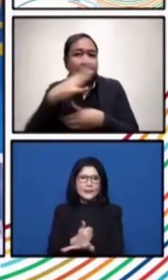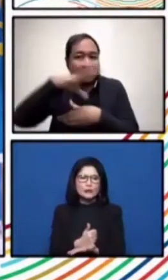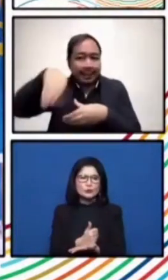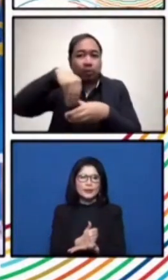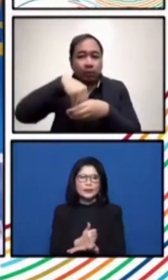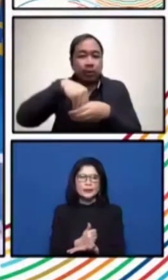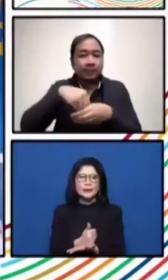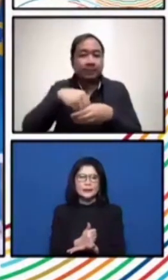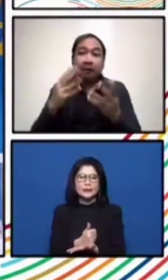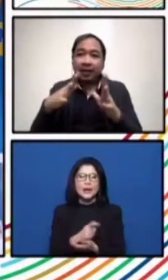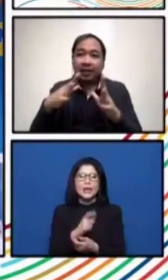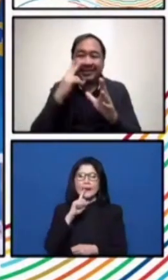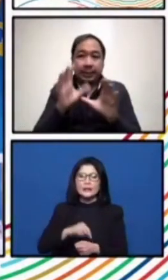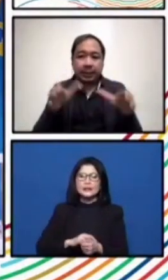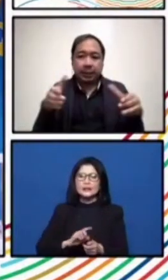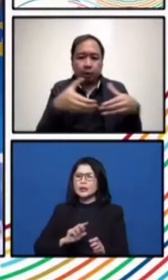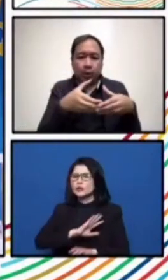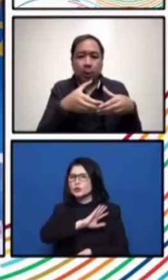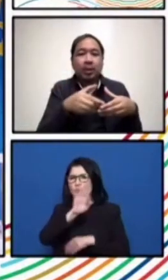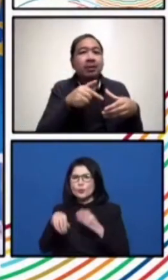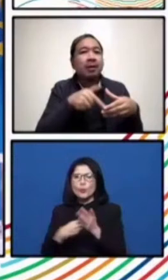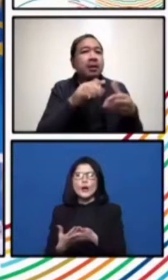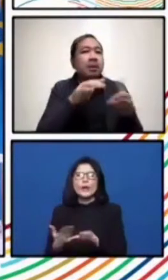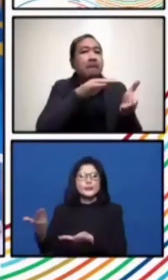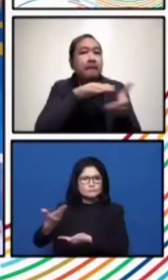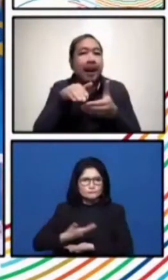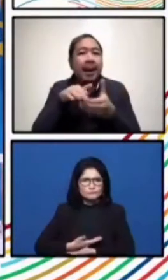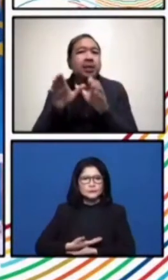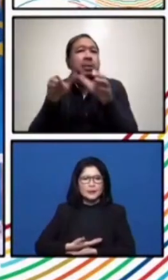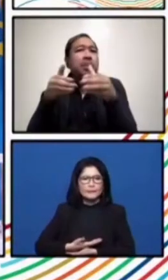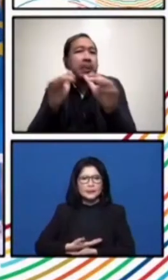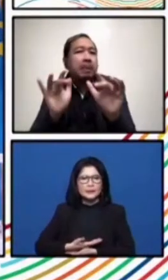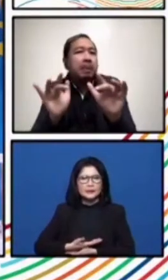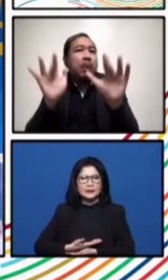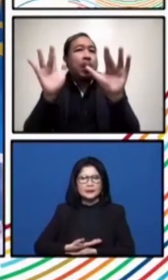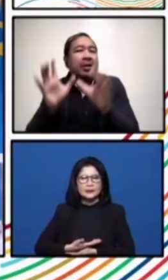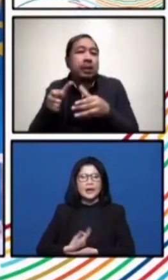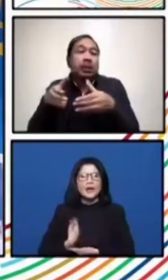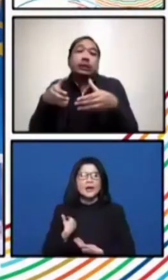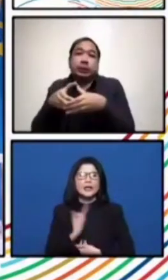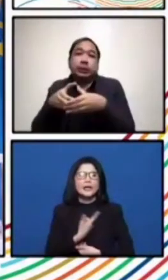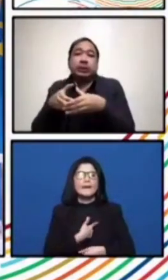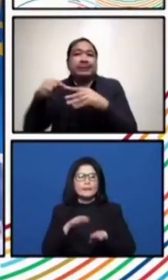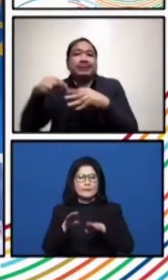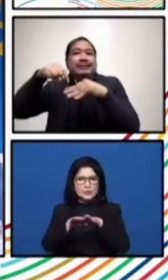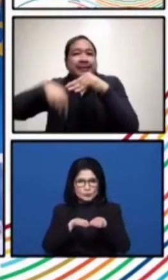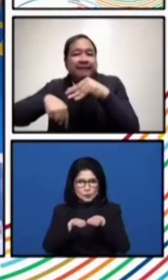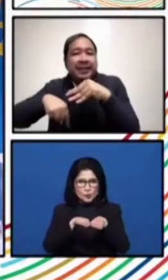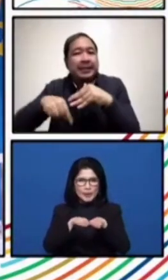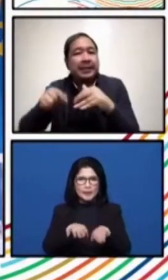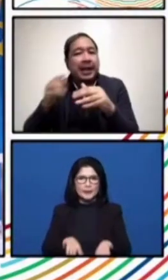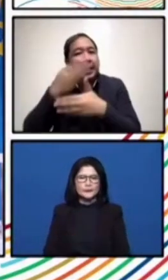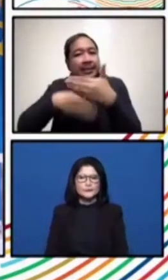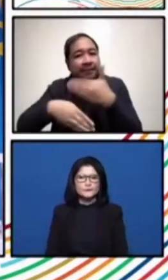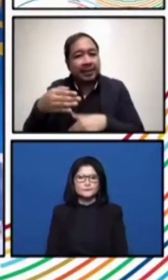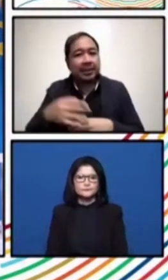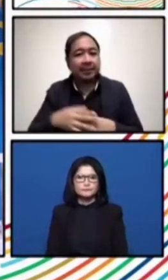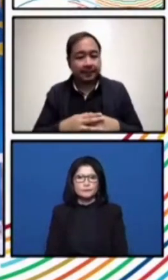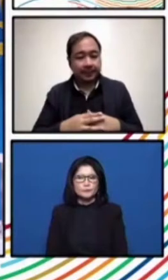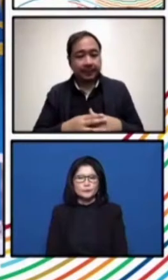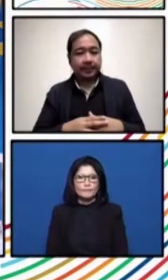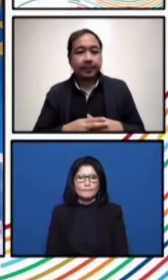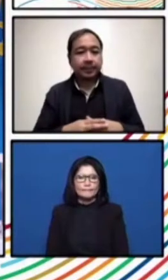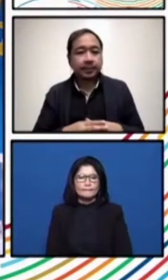them to mild moderate and severe and costs were adjusted accordingly we are learning as we go along with the